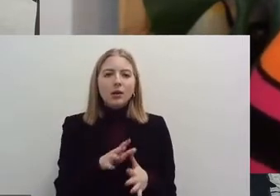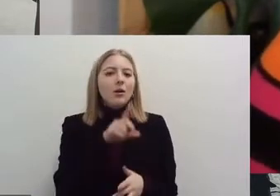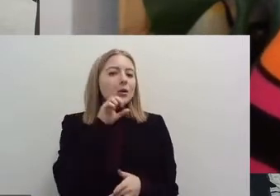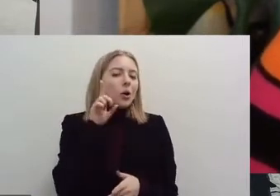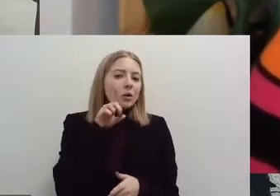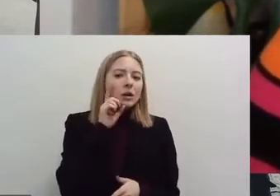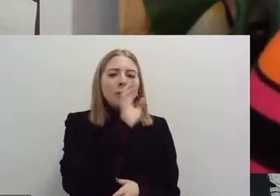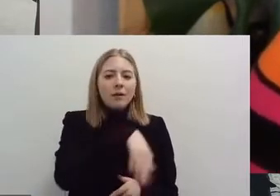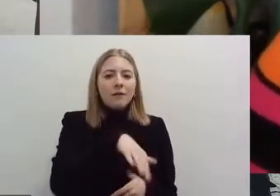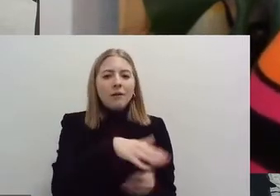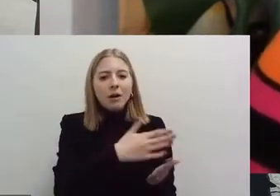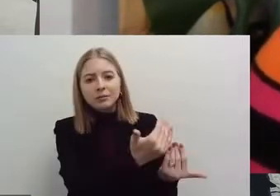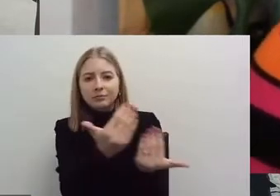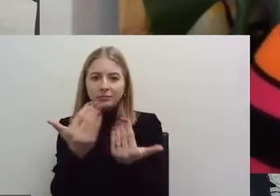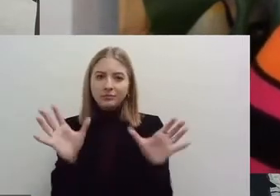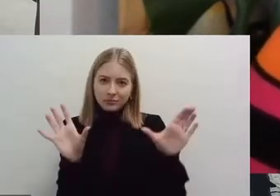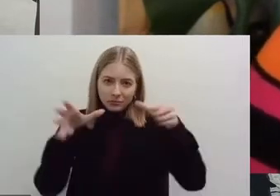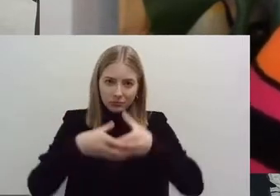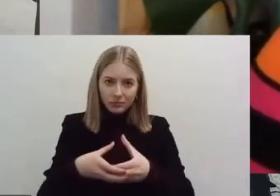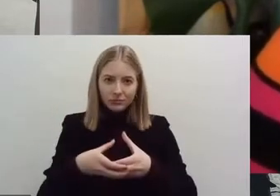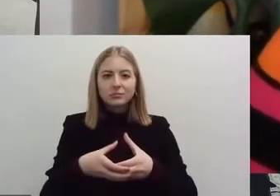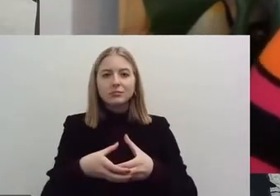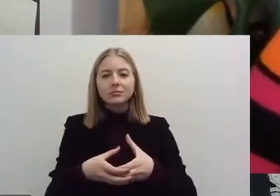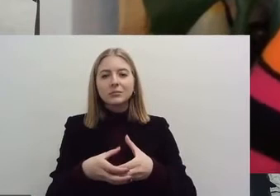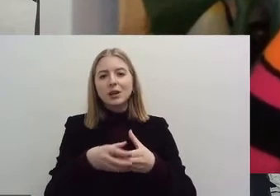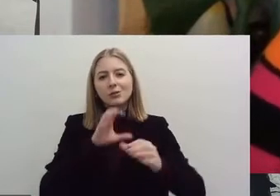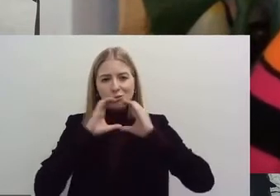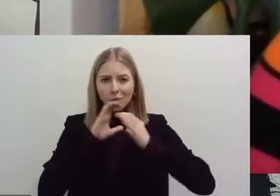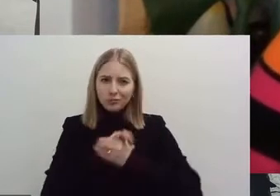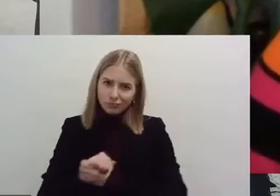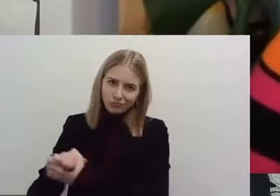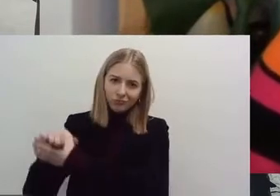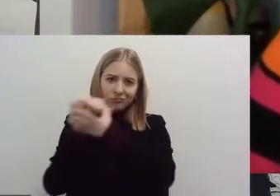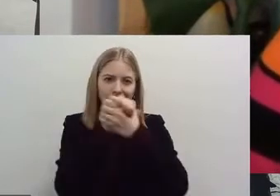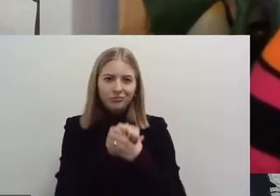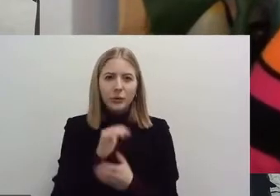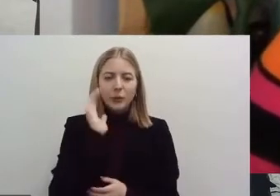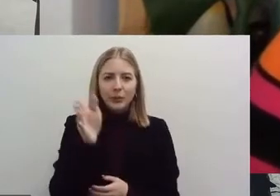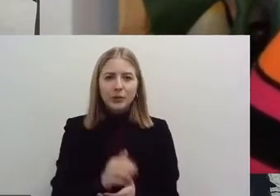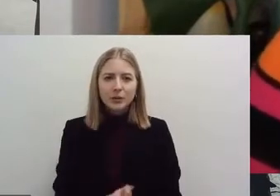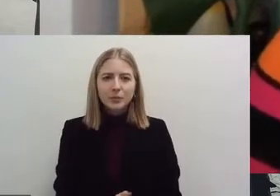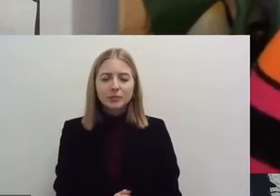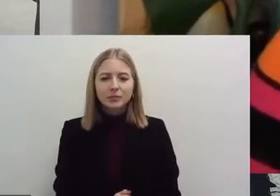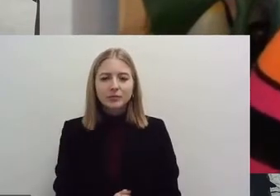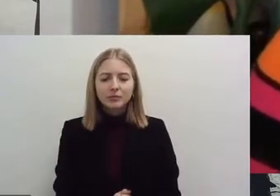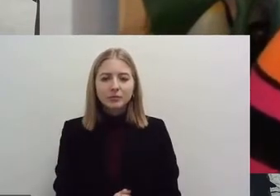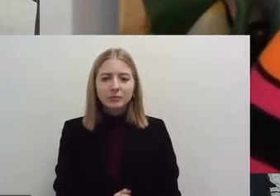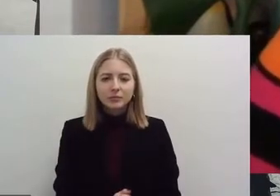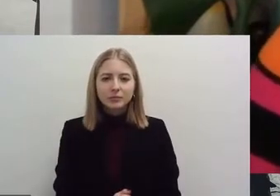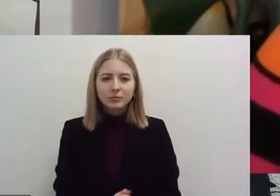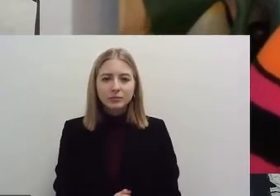across country boundaries, and especially on social media, because it plays such a humongous role in our society right